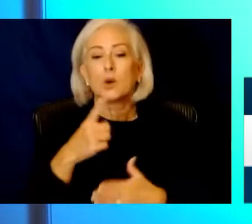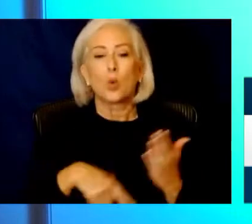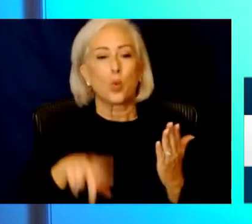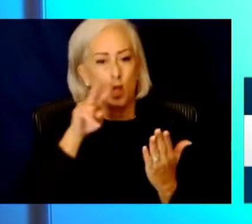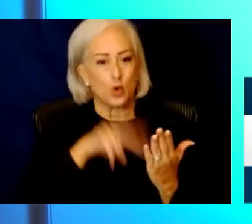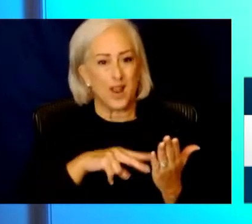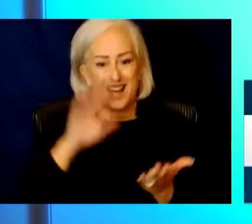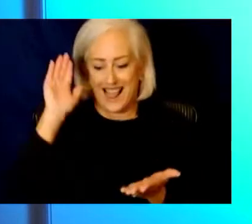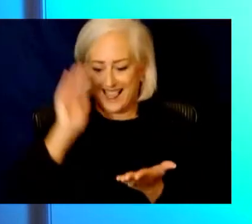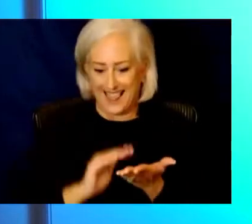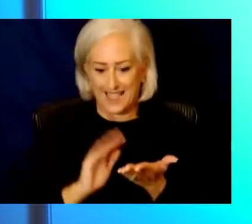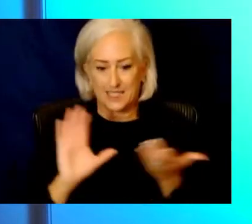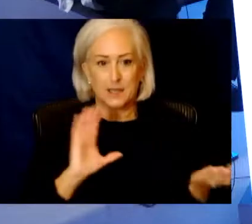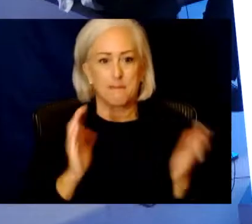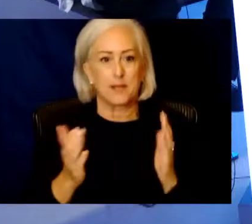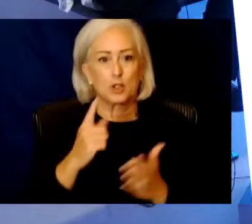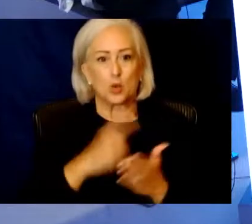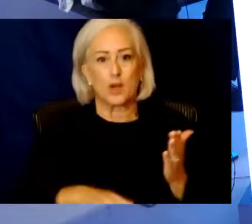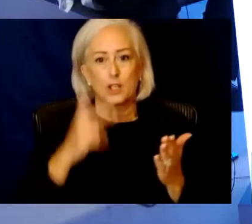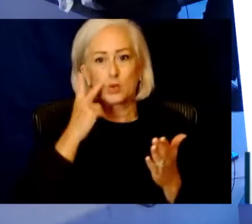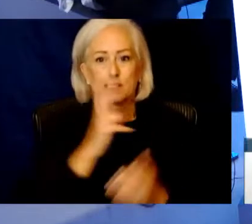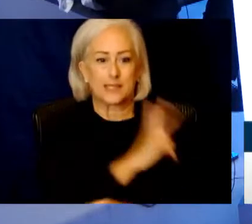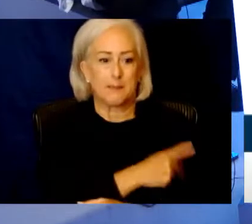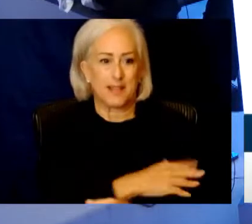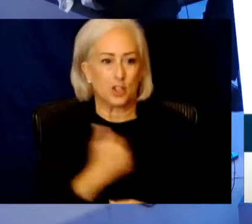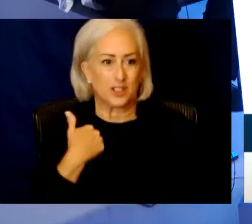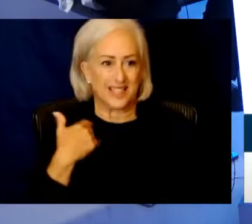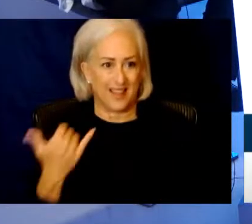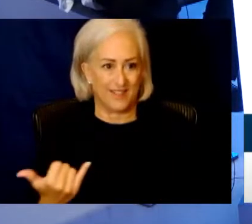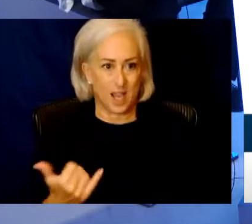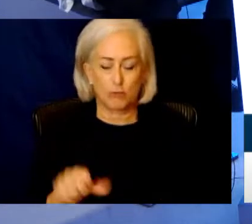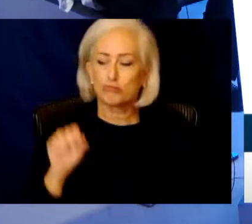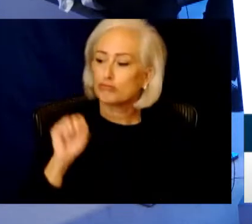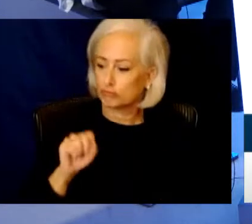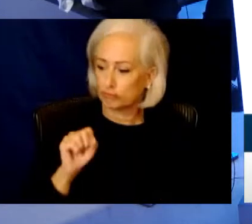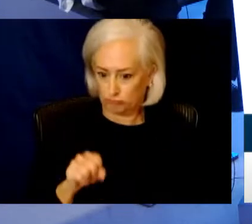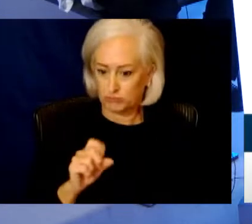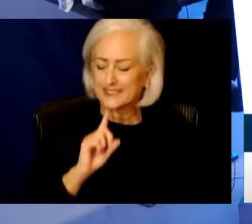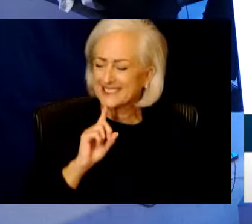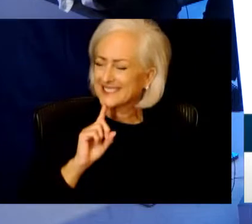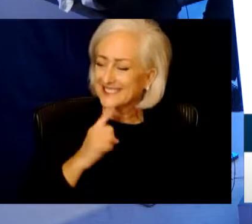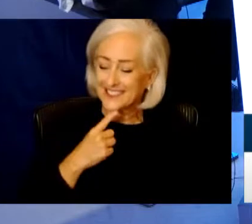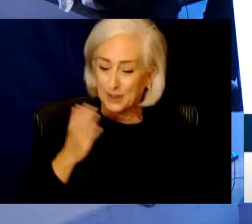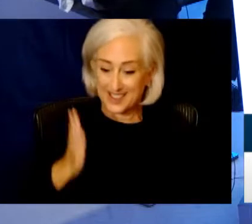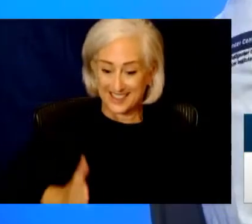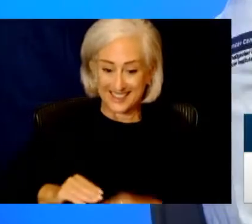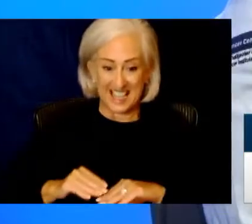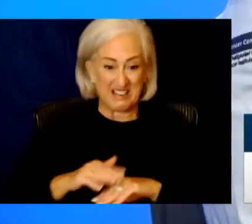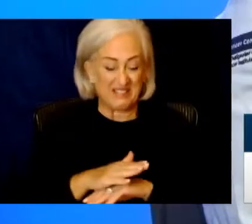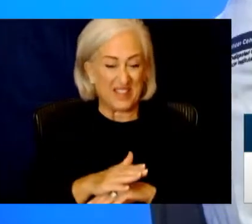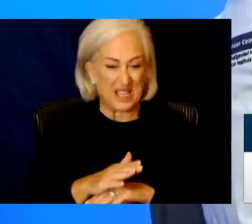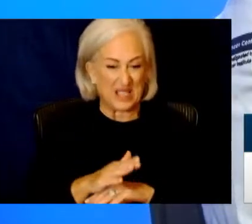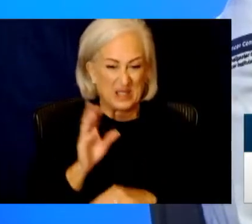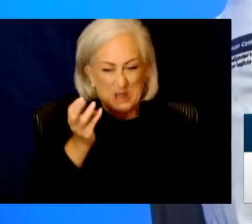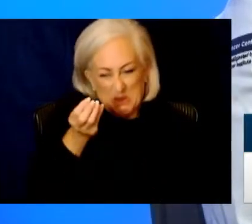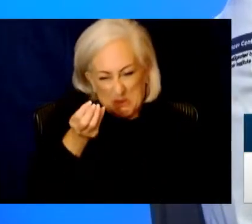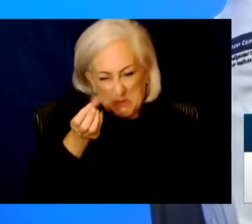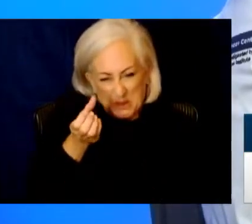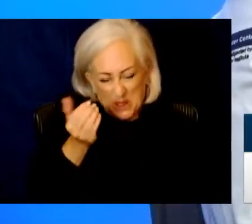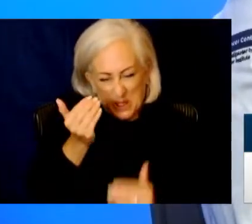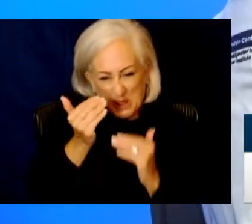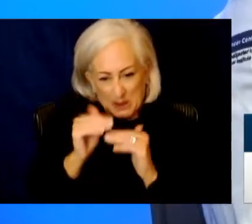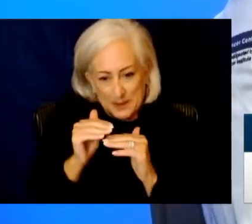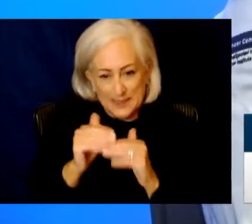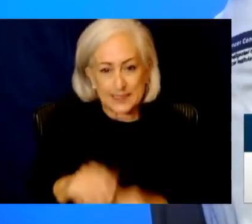patients go through now. That's absolutely correct. The serious side effects were basically very, very, very limited, and it was